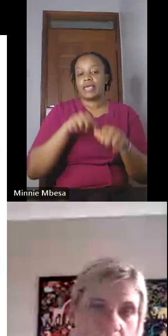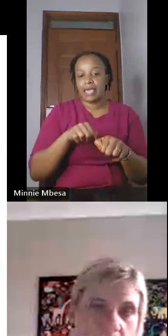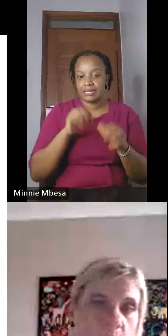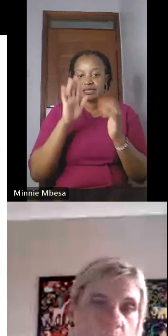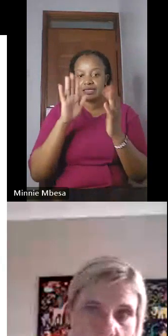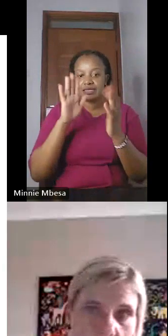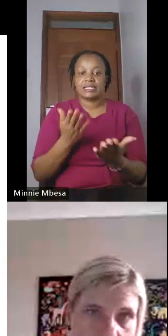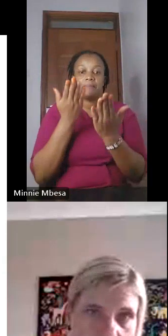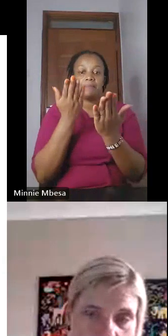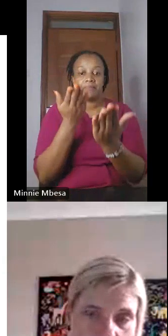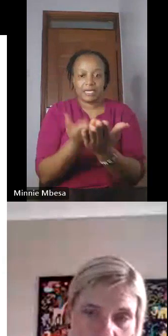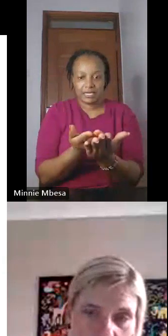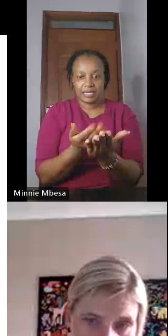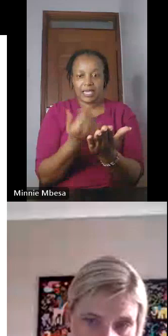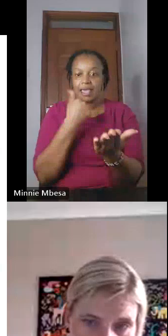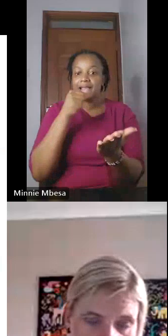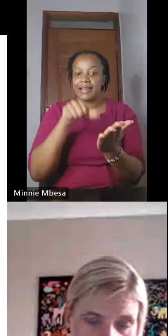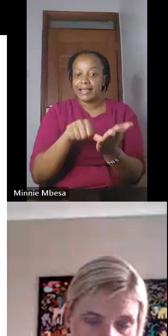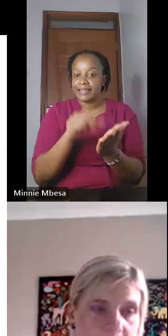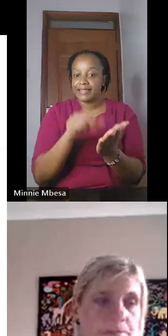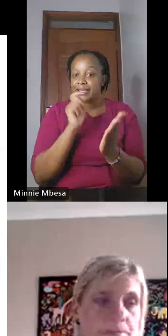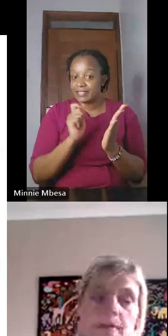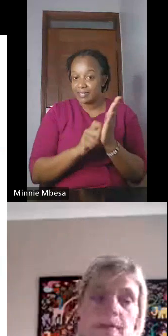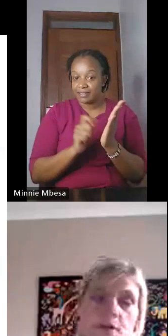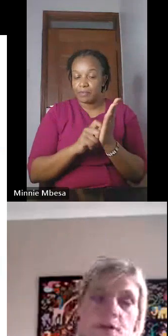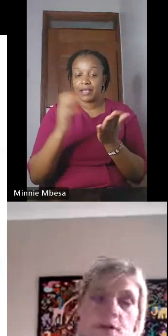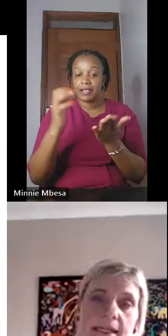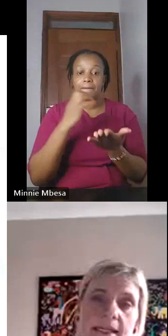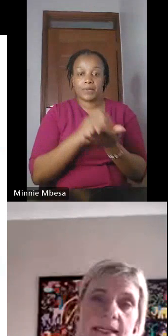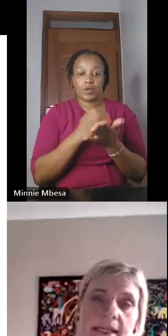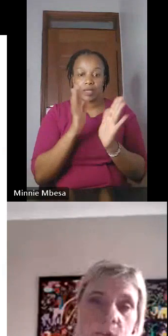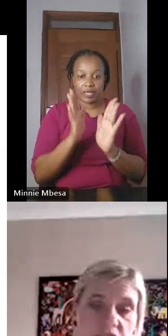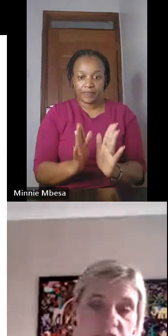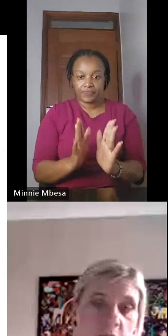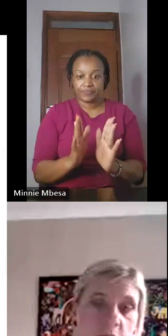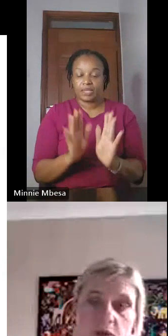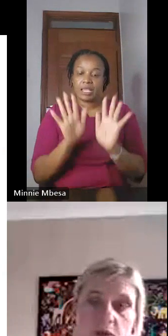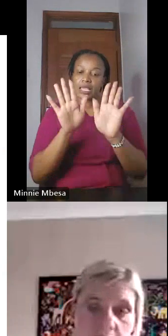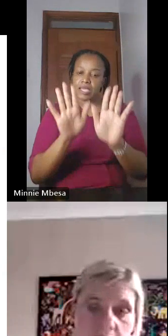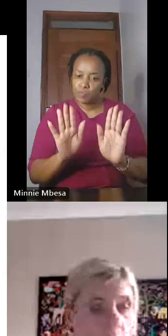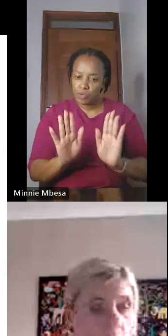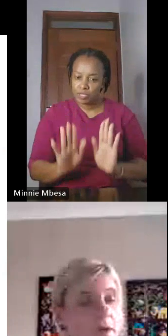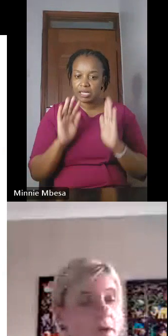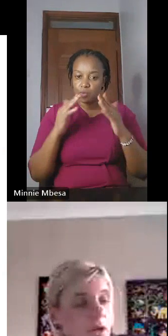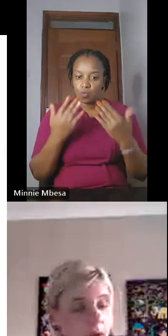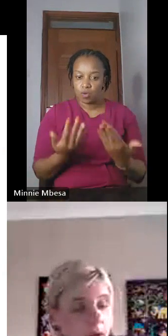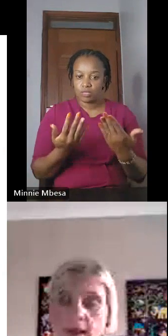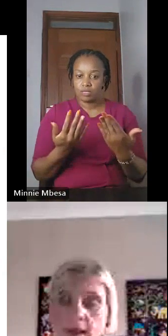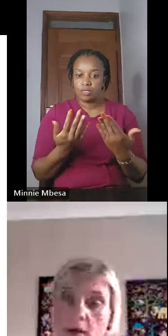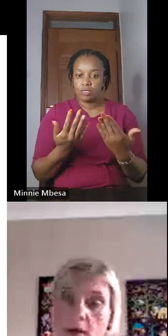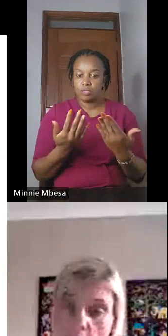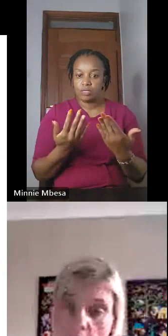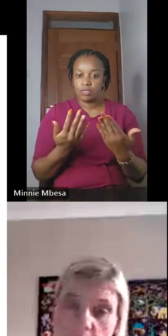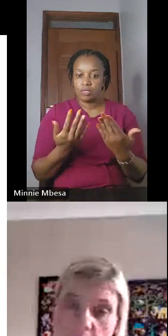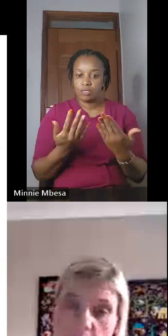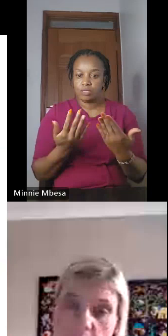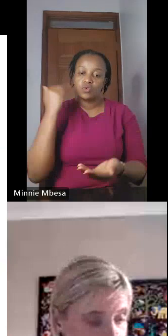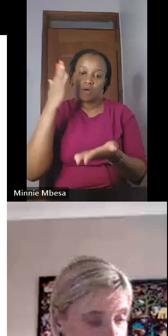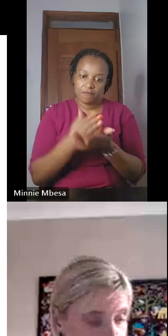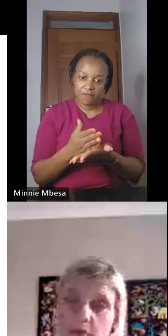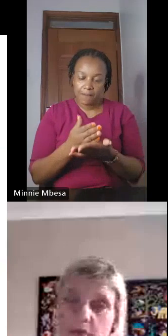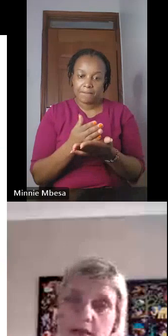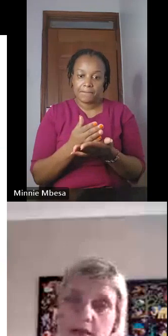your employer or your academic referee. Importantly, we just want to confirm how long